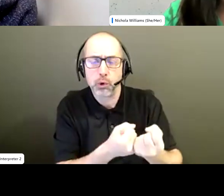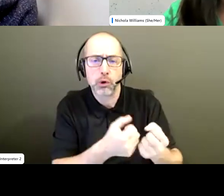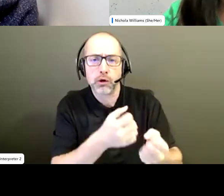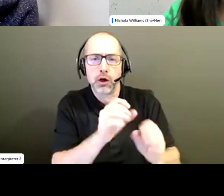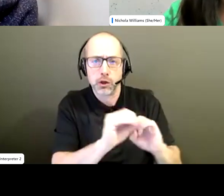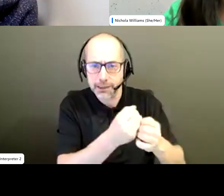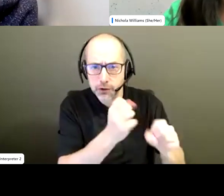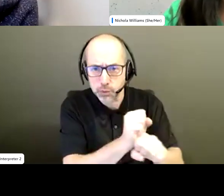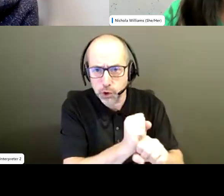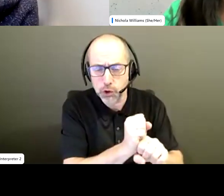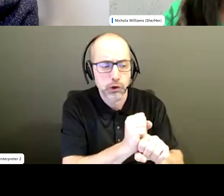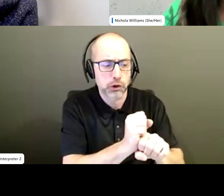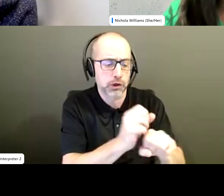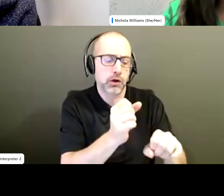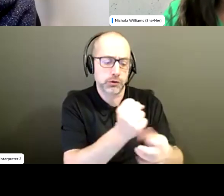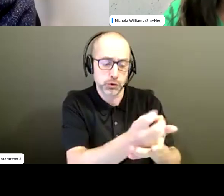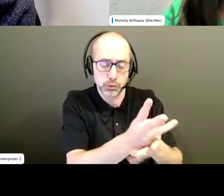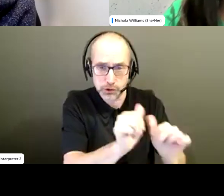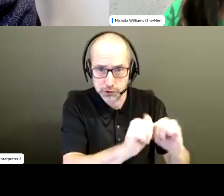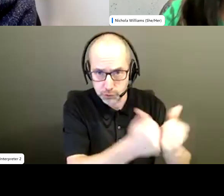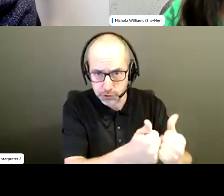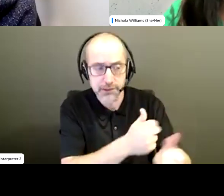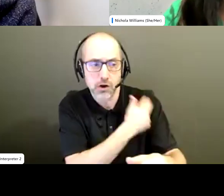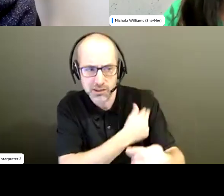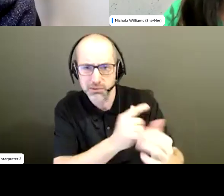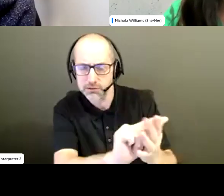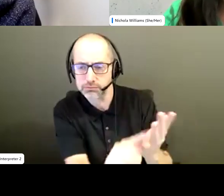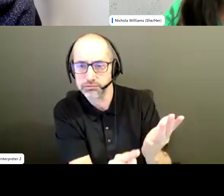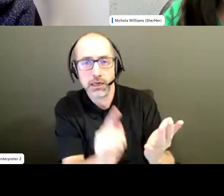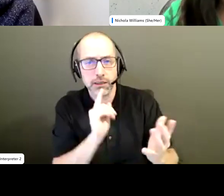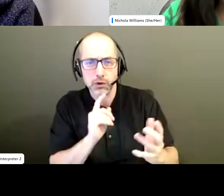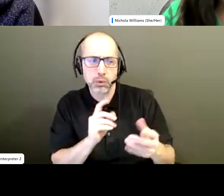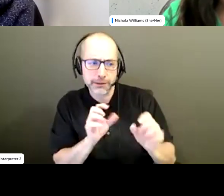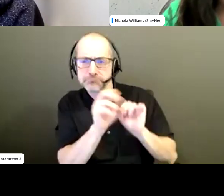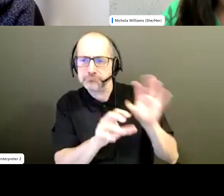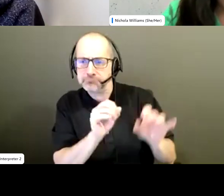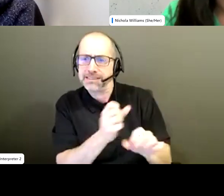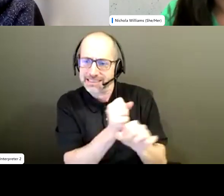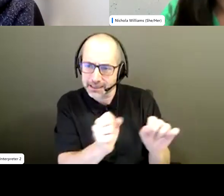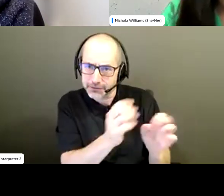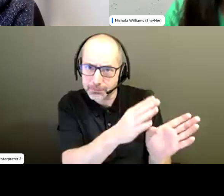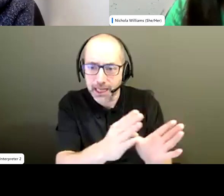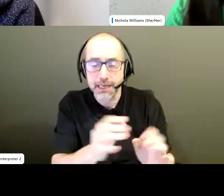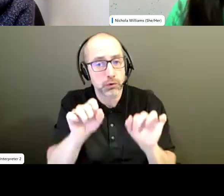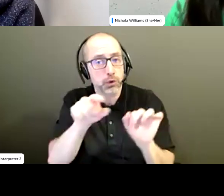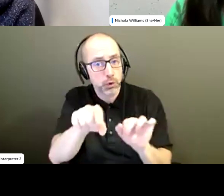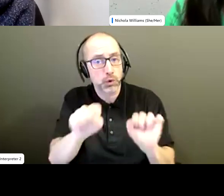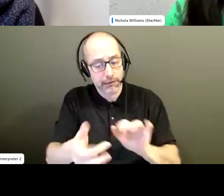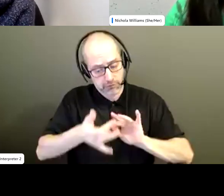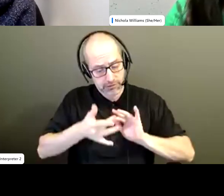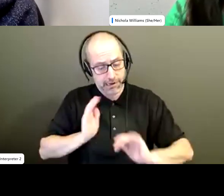Association on different factors, including safety planning as well. So you can reach out to our organization in